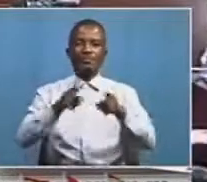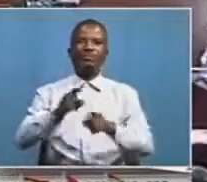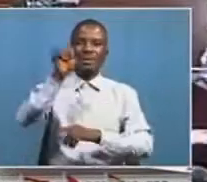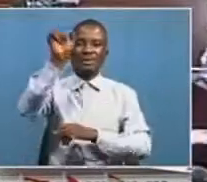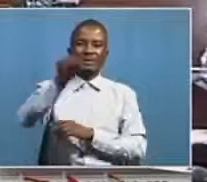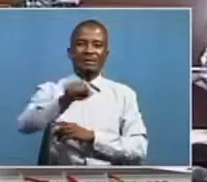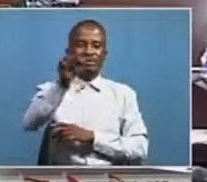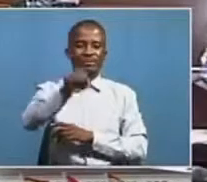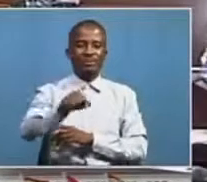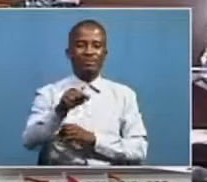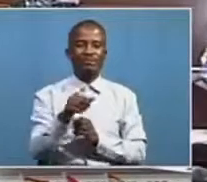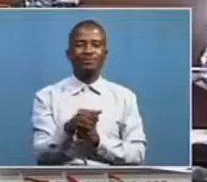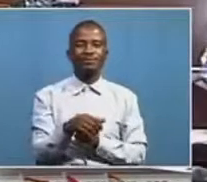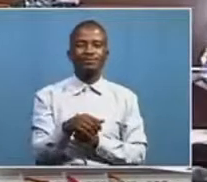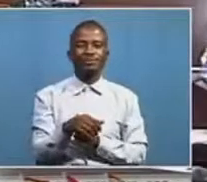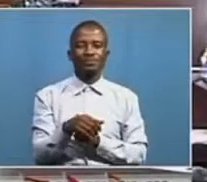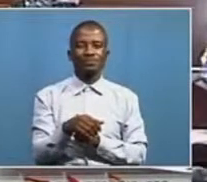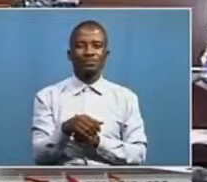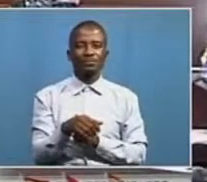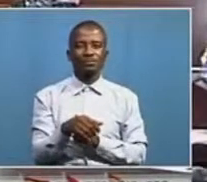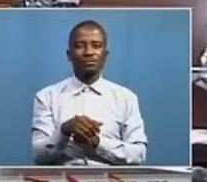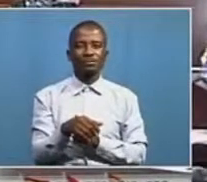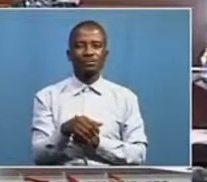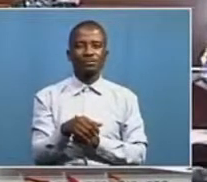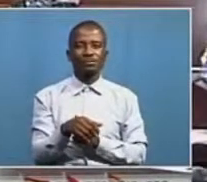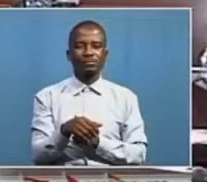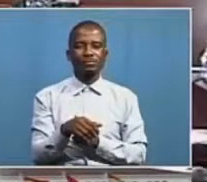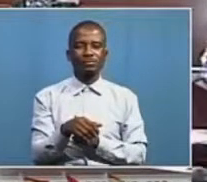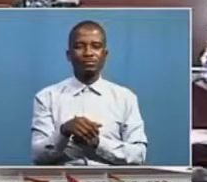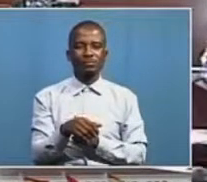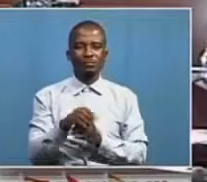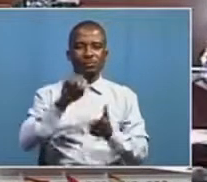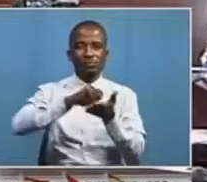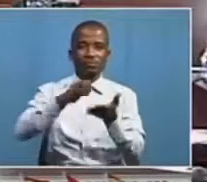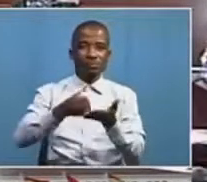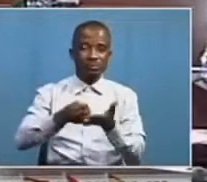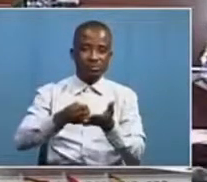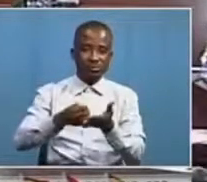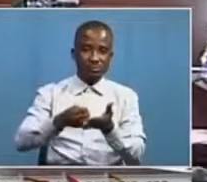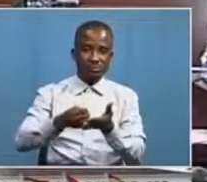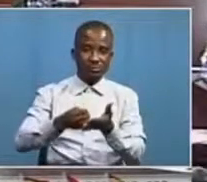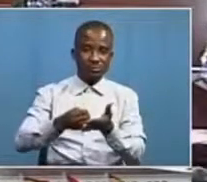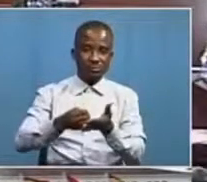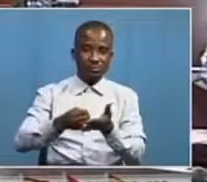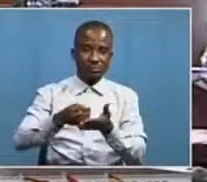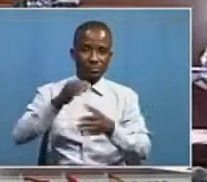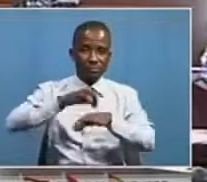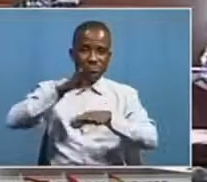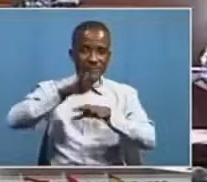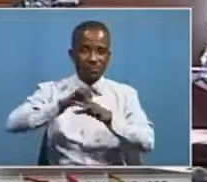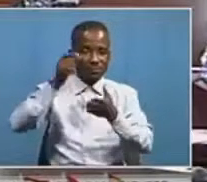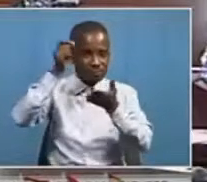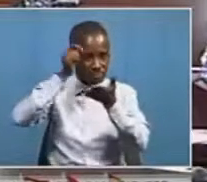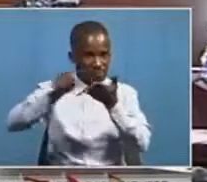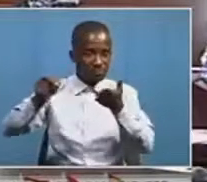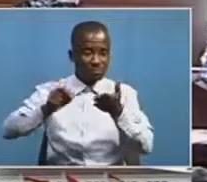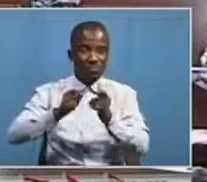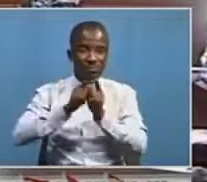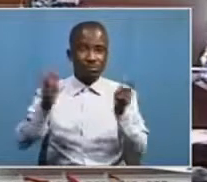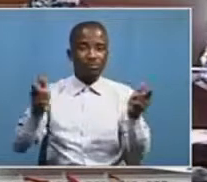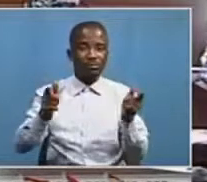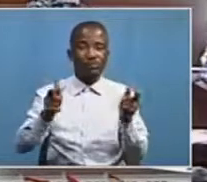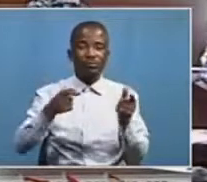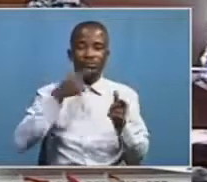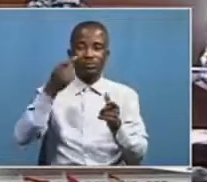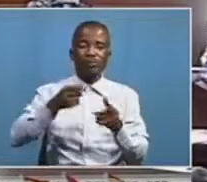lord. End of quote. By the above evidence, PW1, Seydou Nketia, conceded that the figure